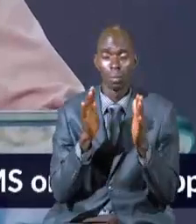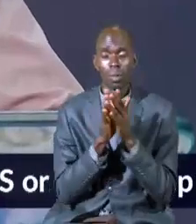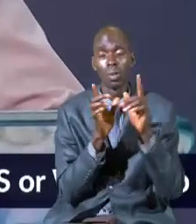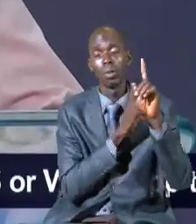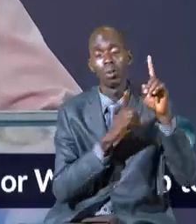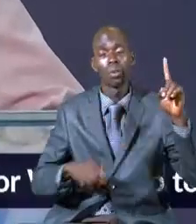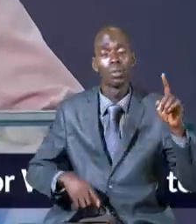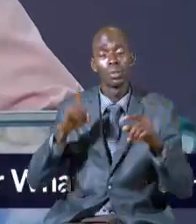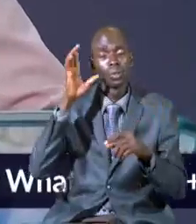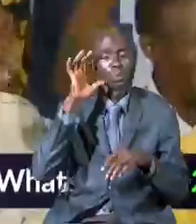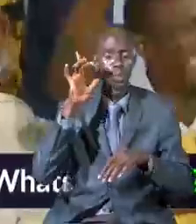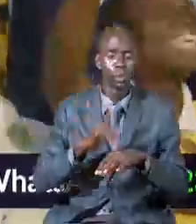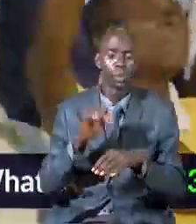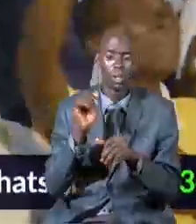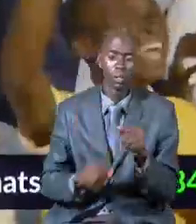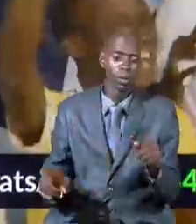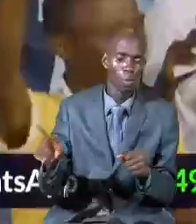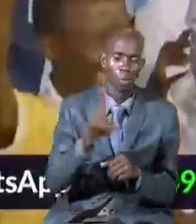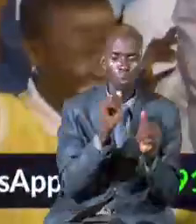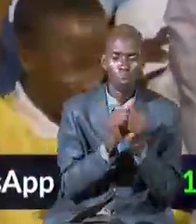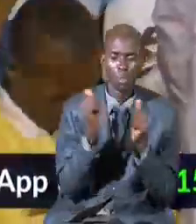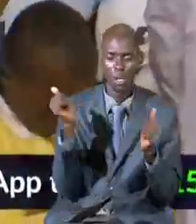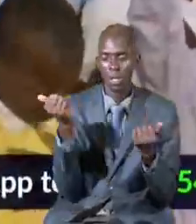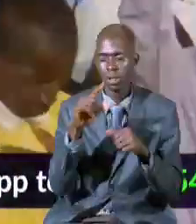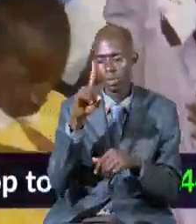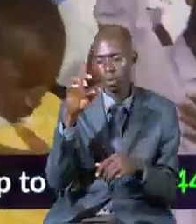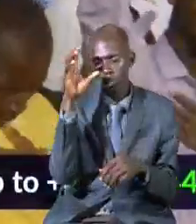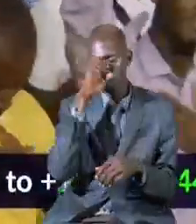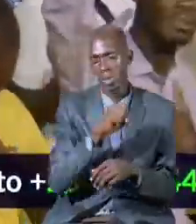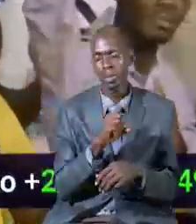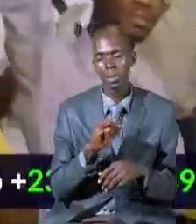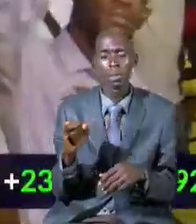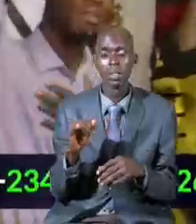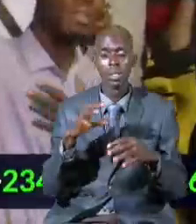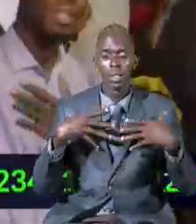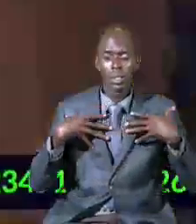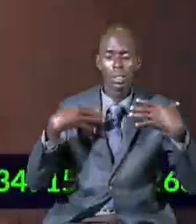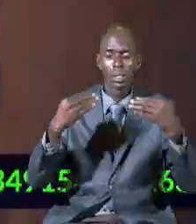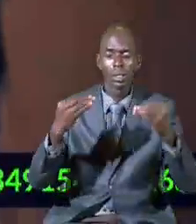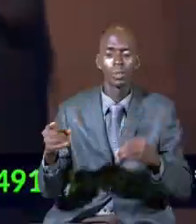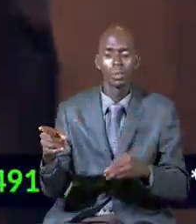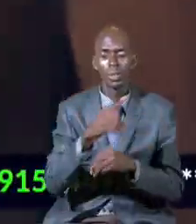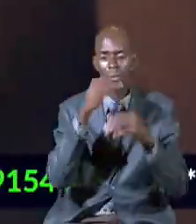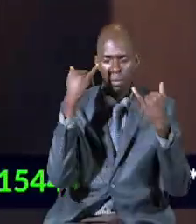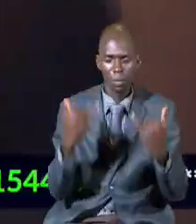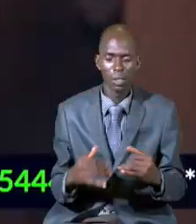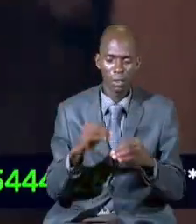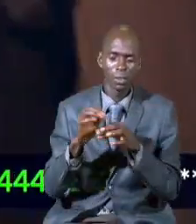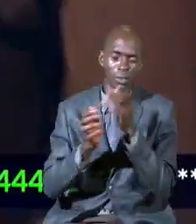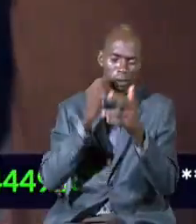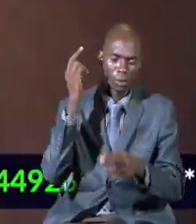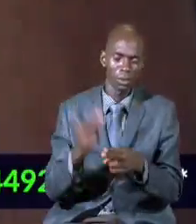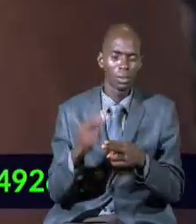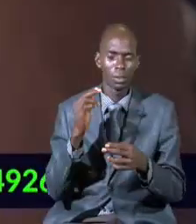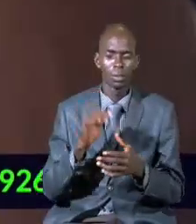everyone without exception. Heal them now in Jesus' name.